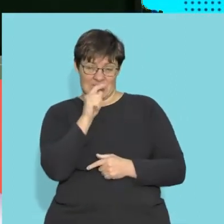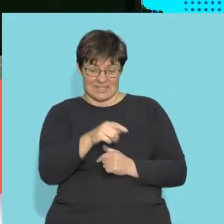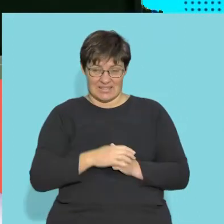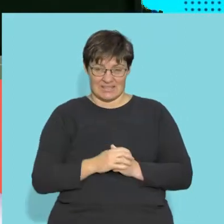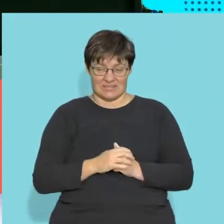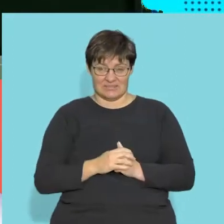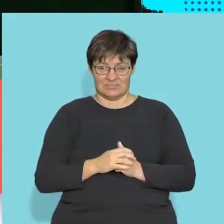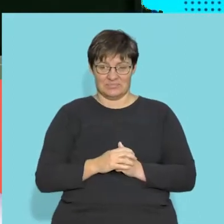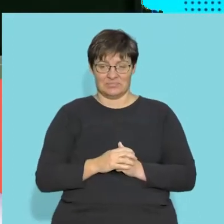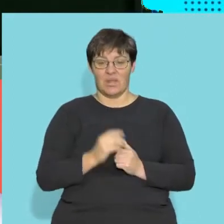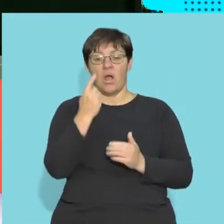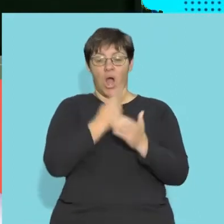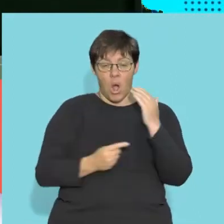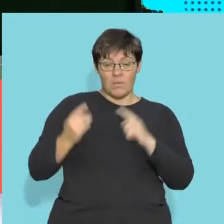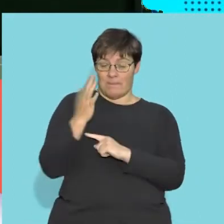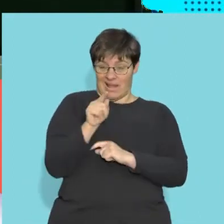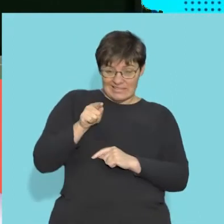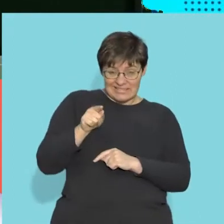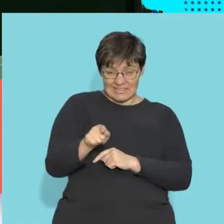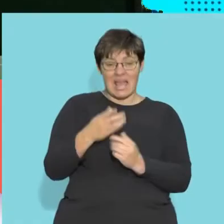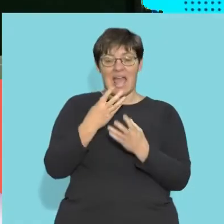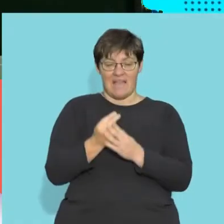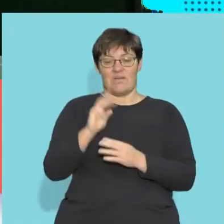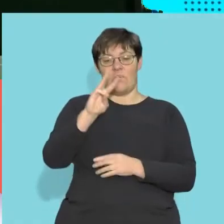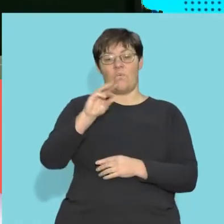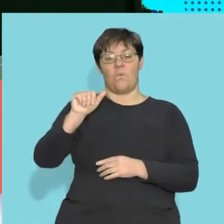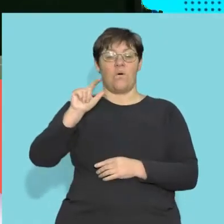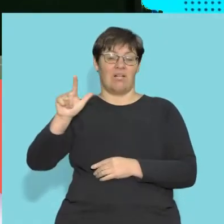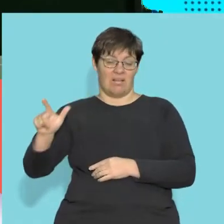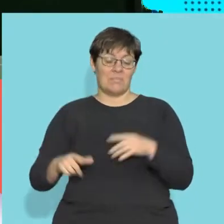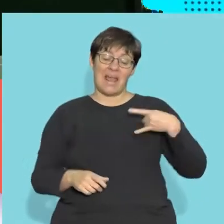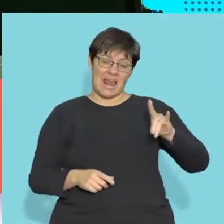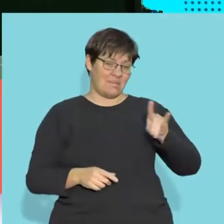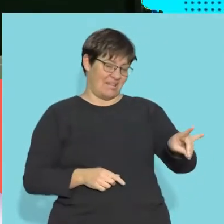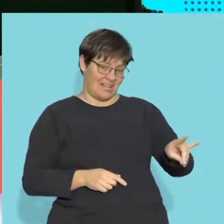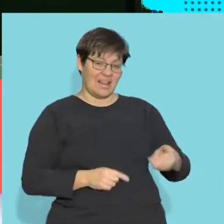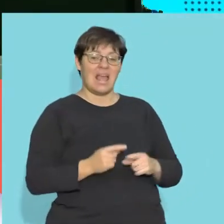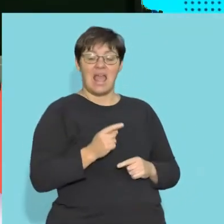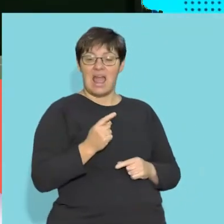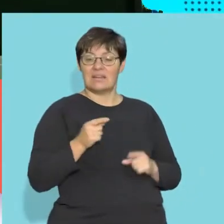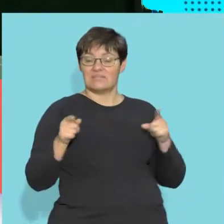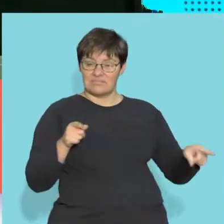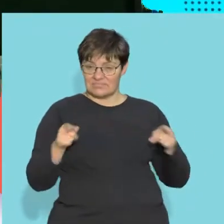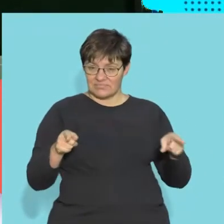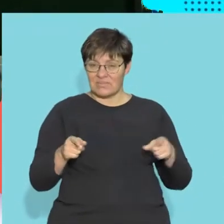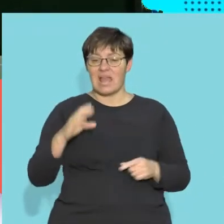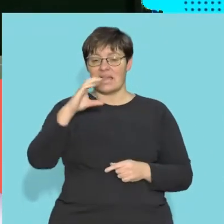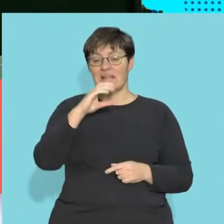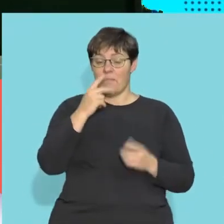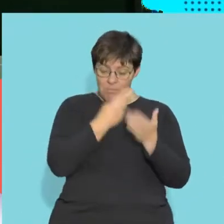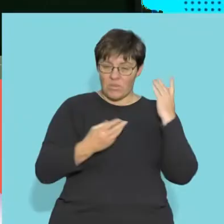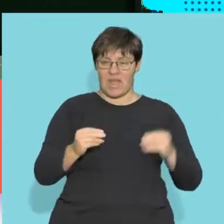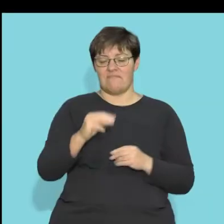So only plant cells are going to have a cell wall, but animal cells and plant cells are going to have a cell